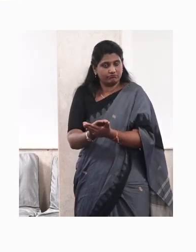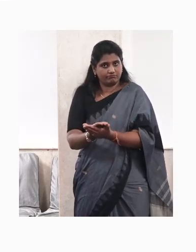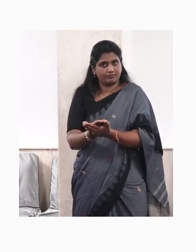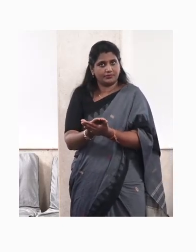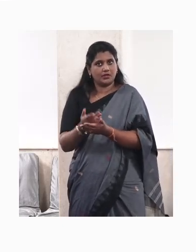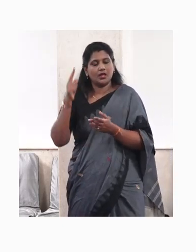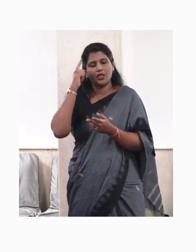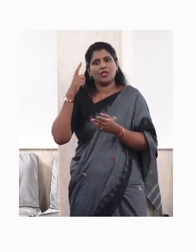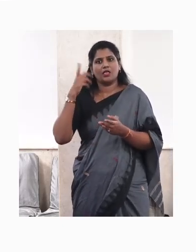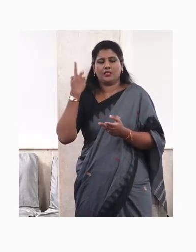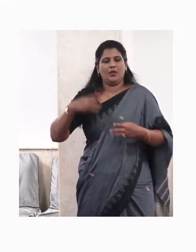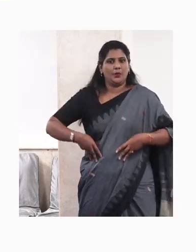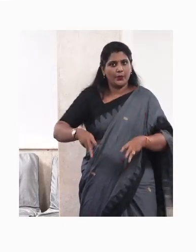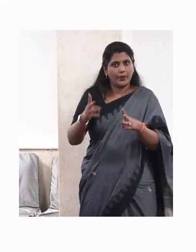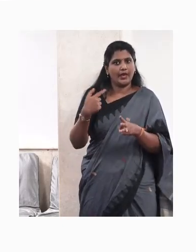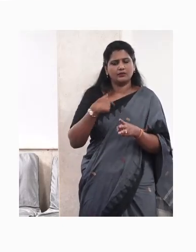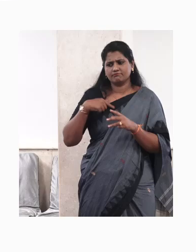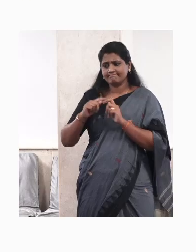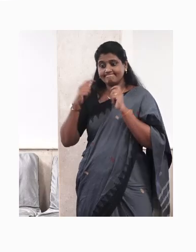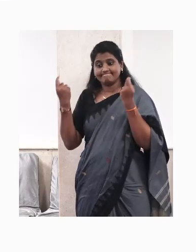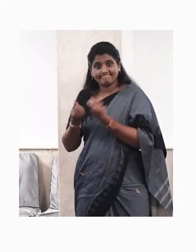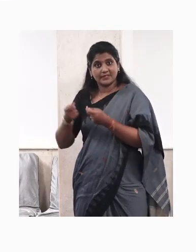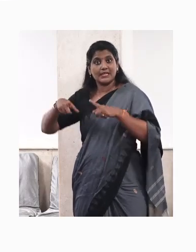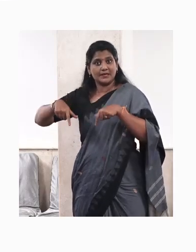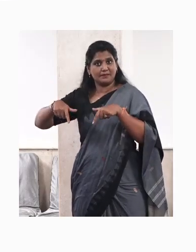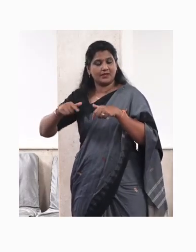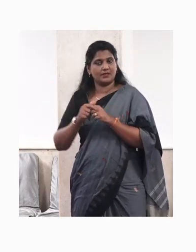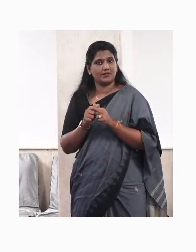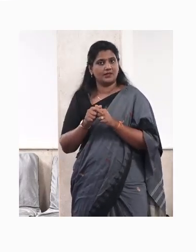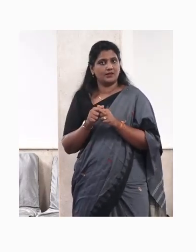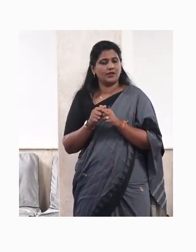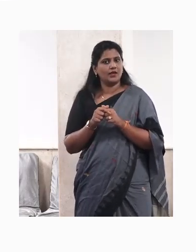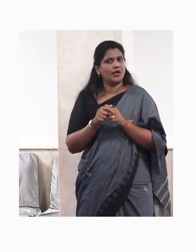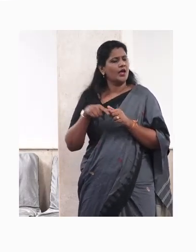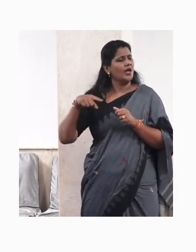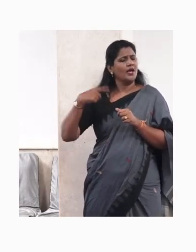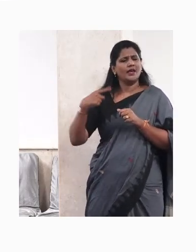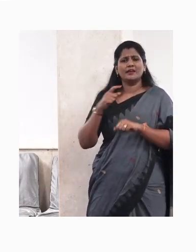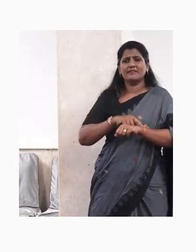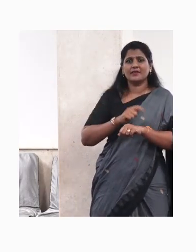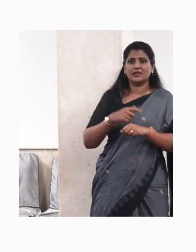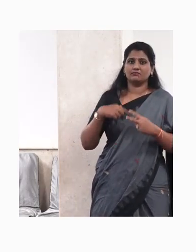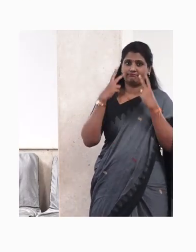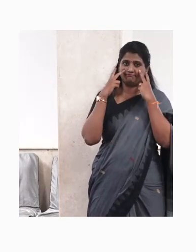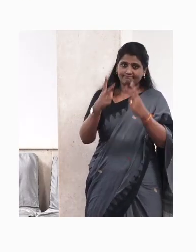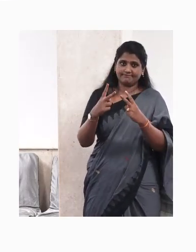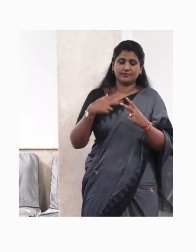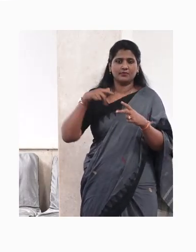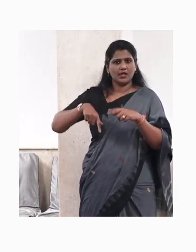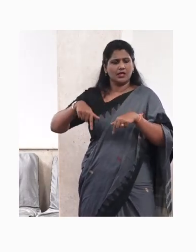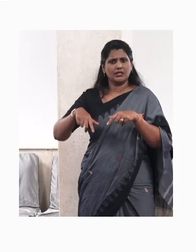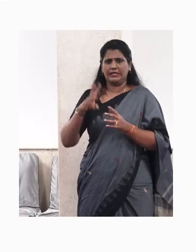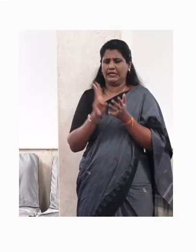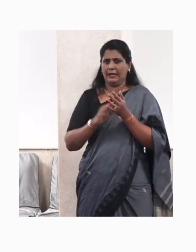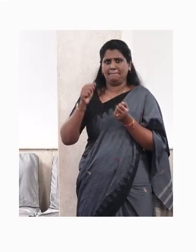the way I have my team meetings. Because every time I see my team member, I